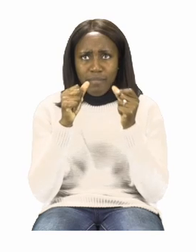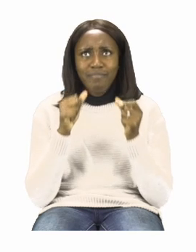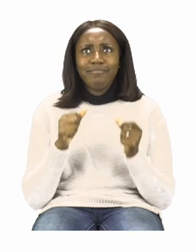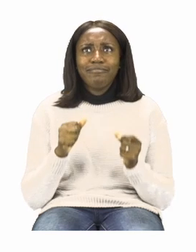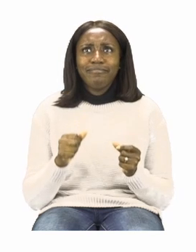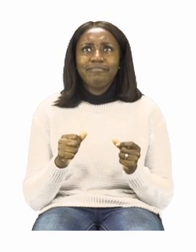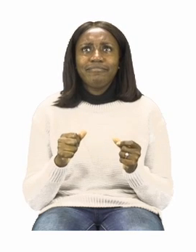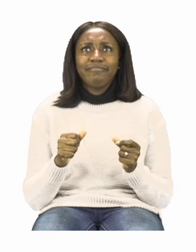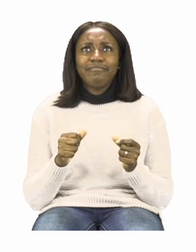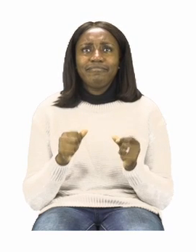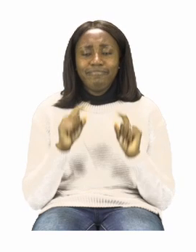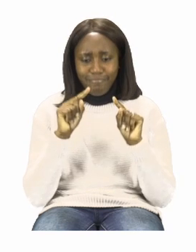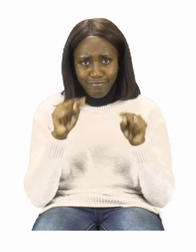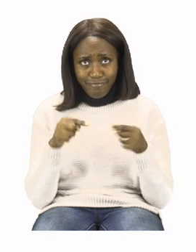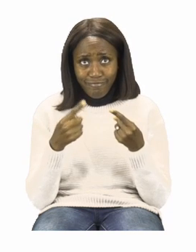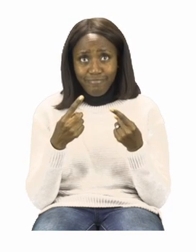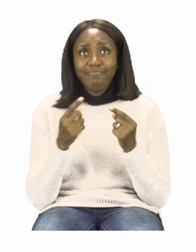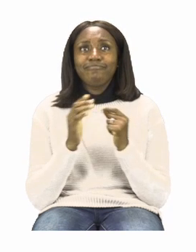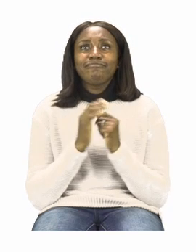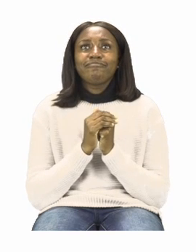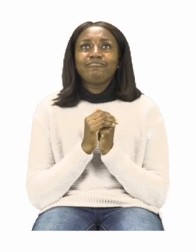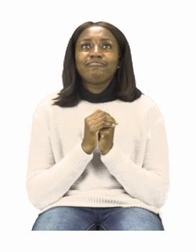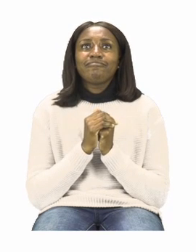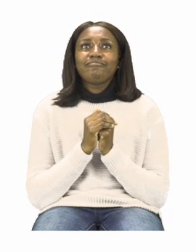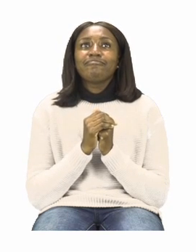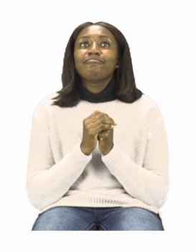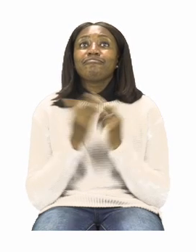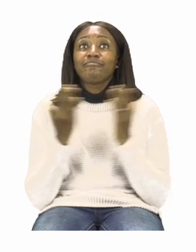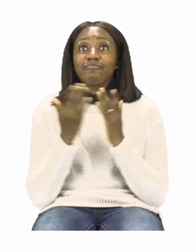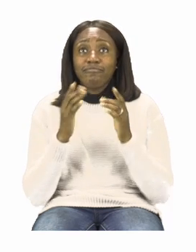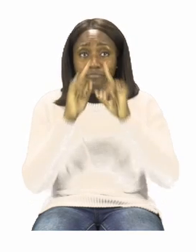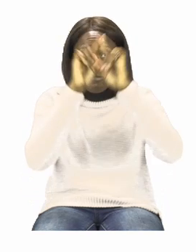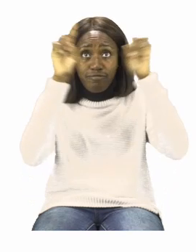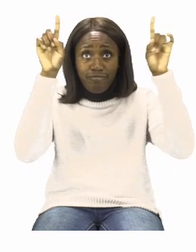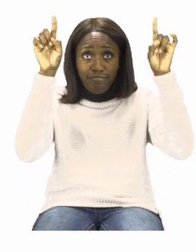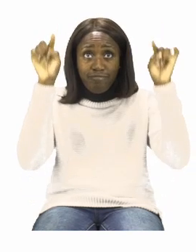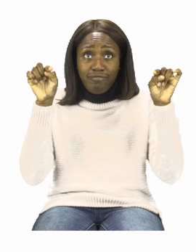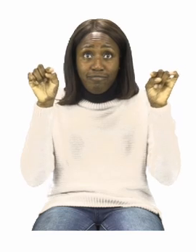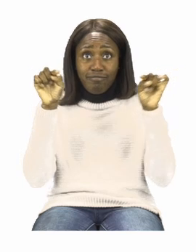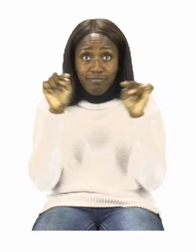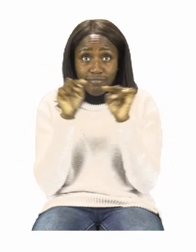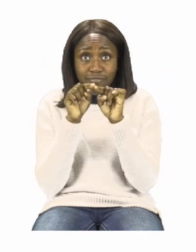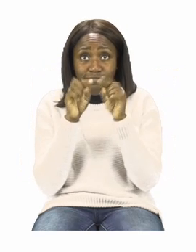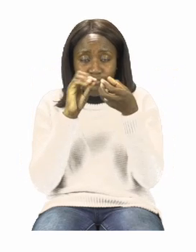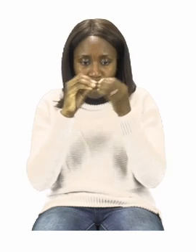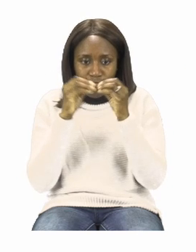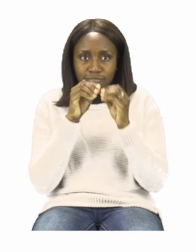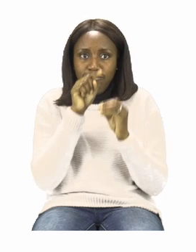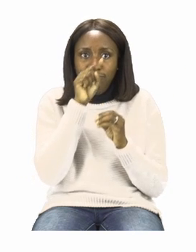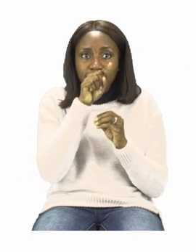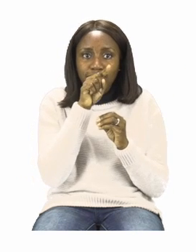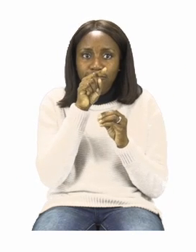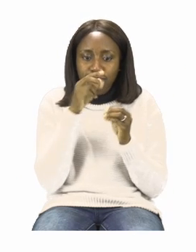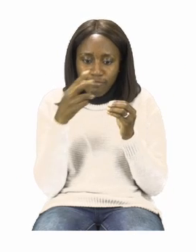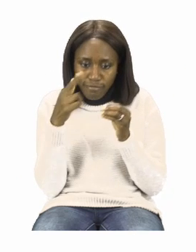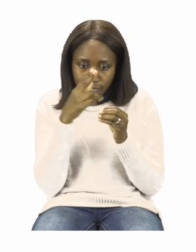the objects below on their matching number in the